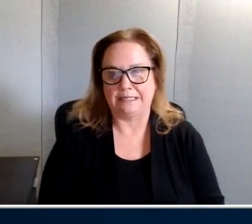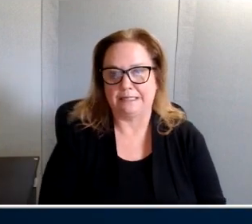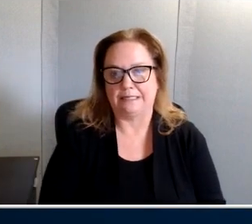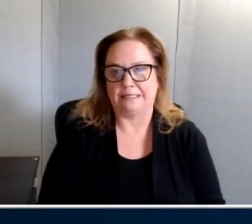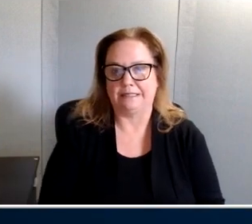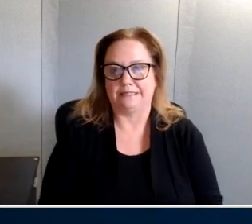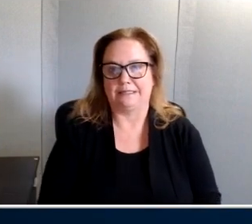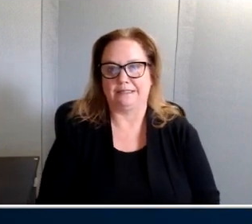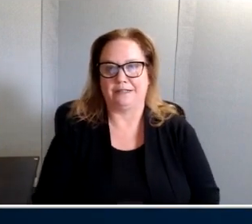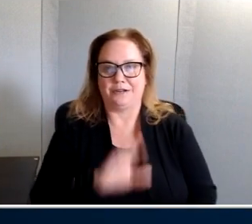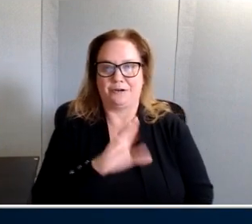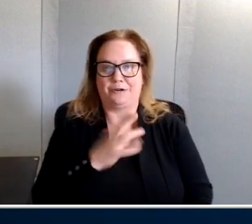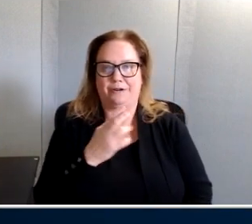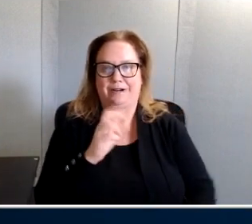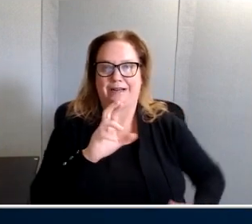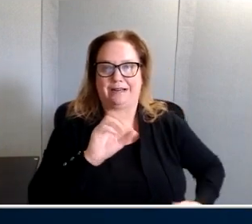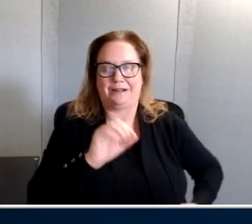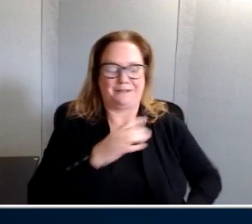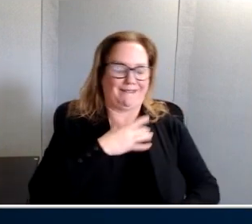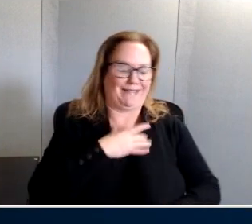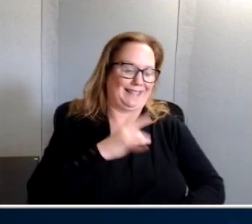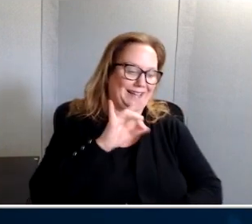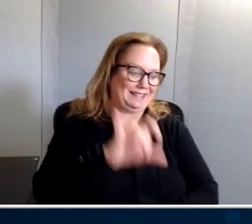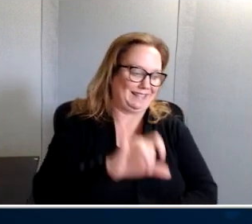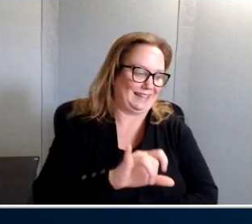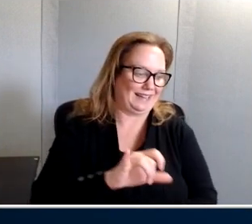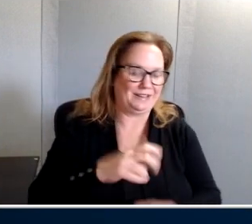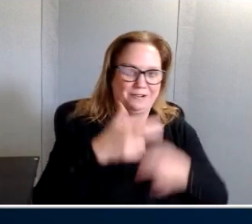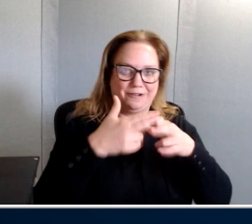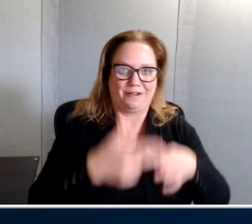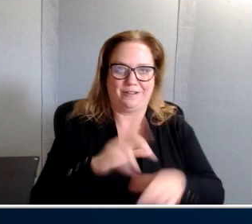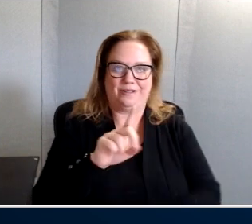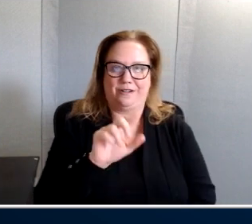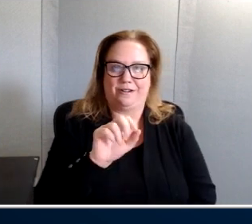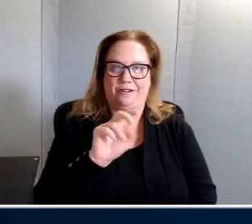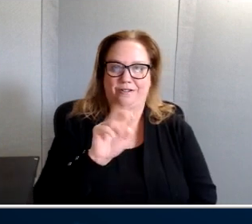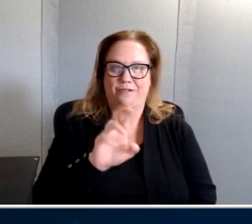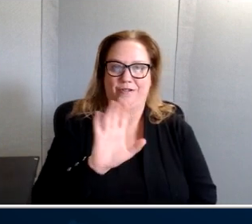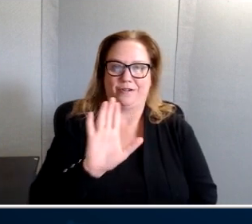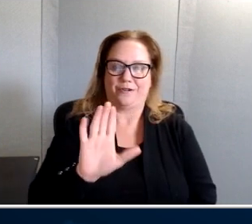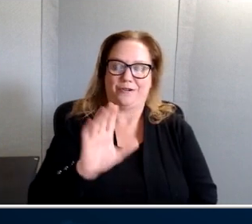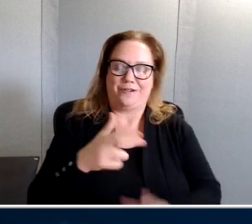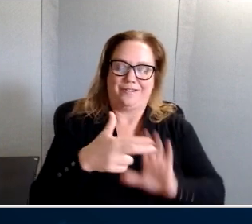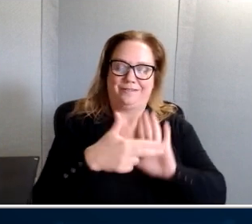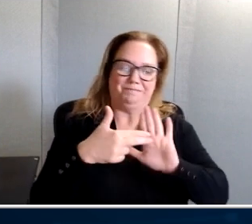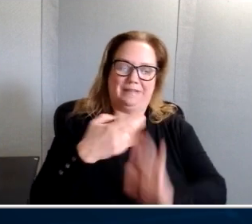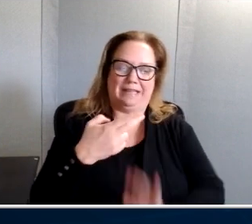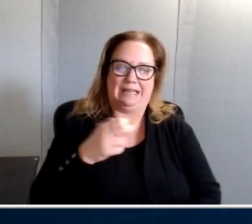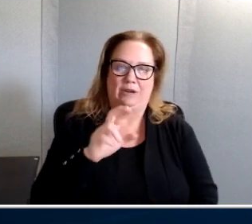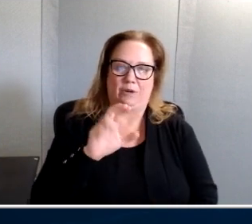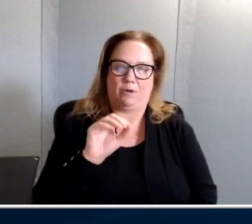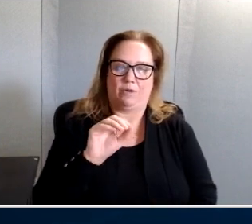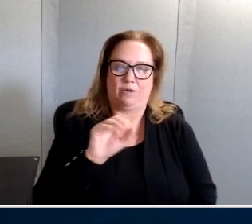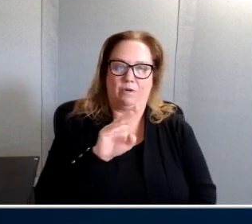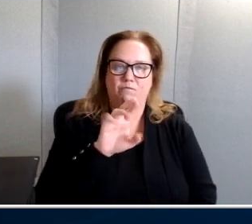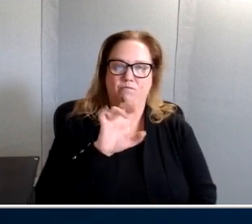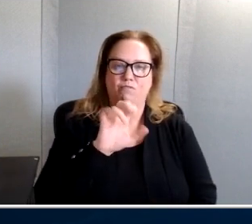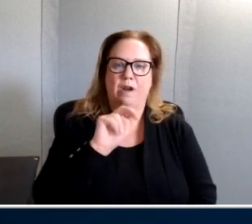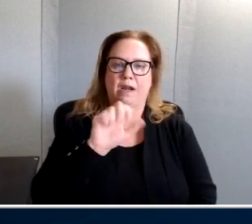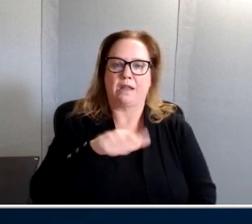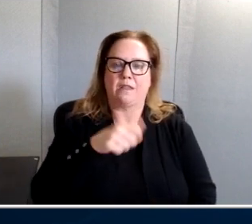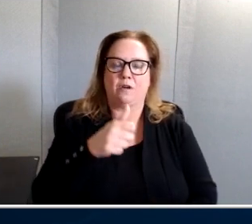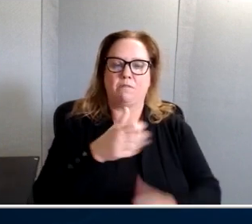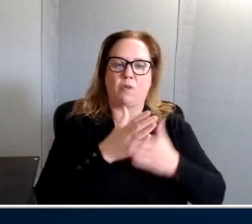Your hero. I like it. I like how you call your donor your hero. Brian, another part of your journey, though, is